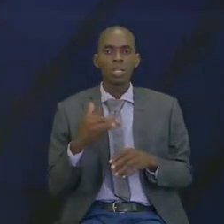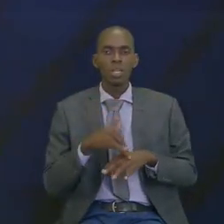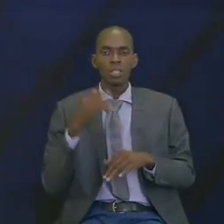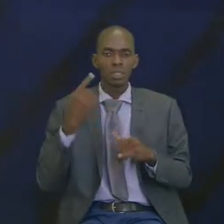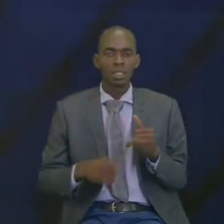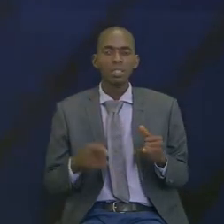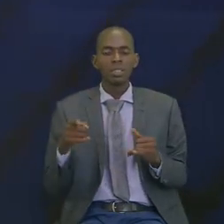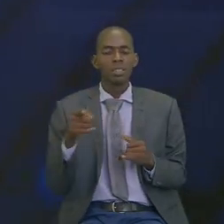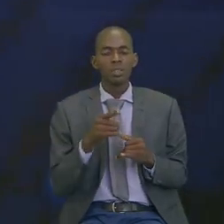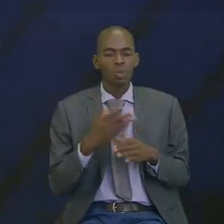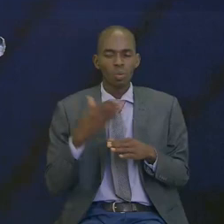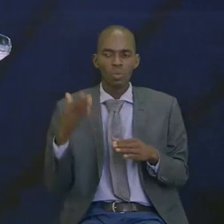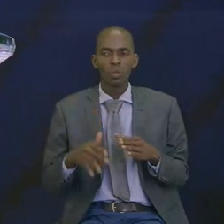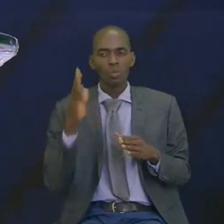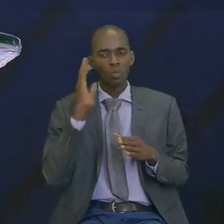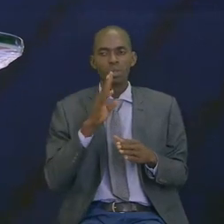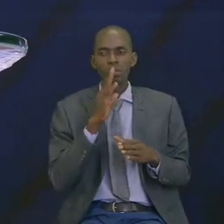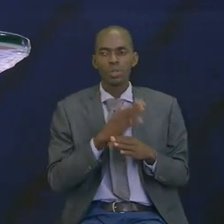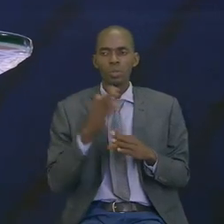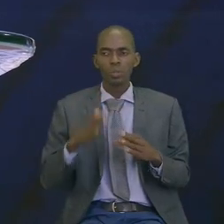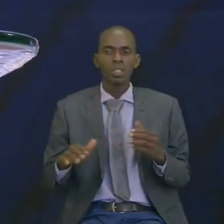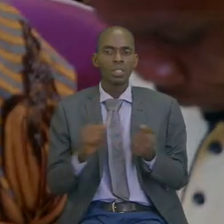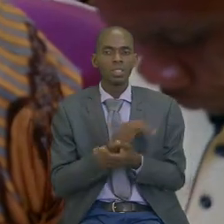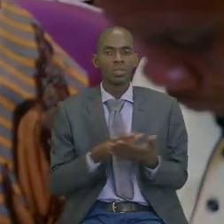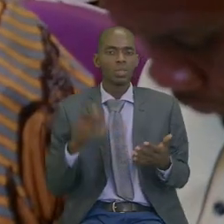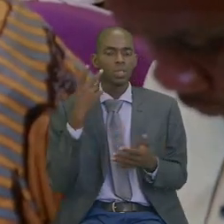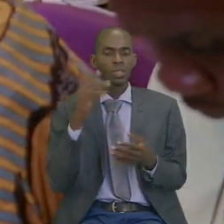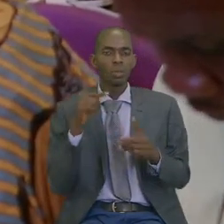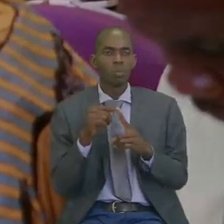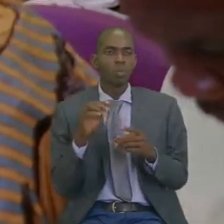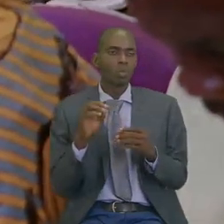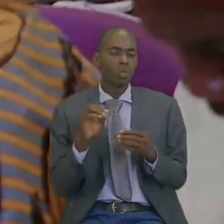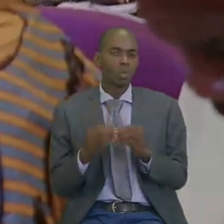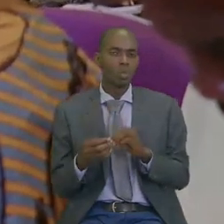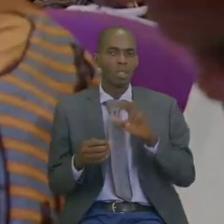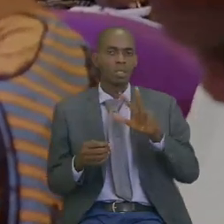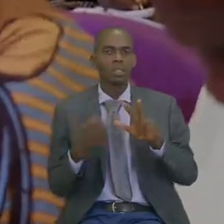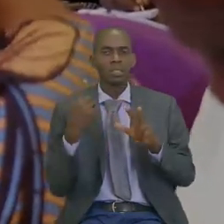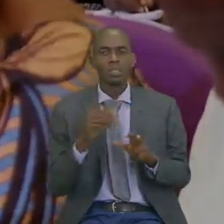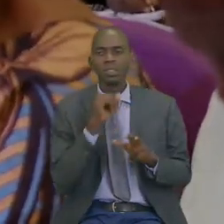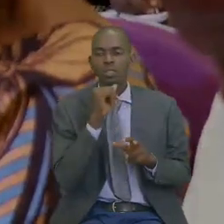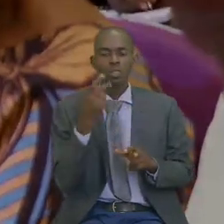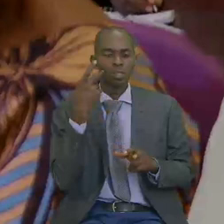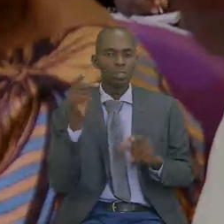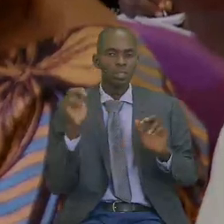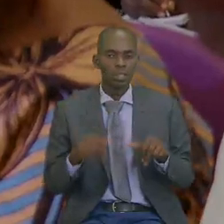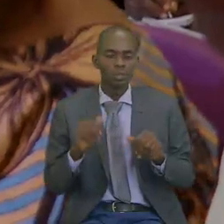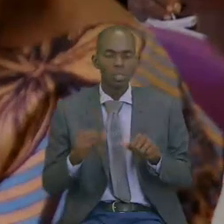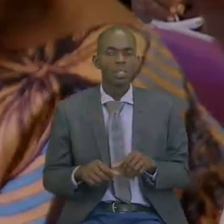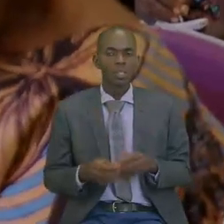totally destroyed. We're looking at number three. Number three, it says, the invisible grinding